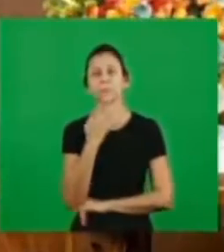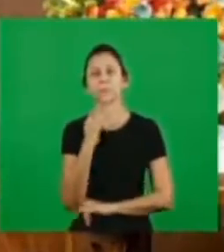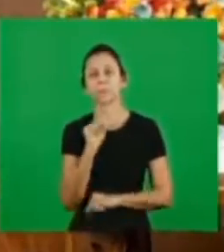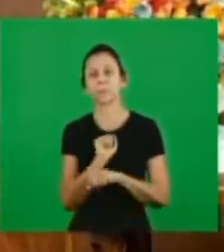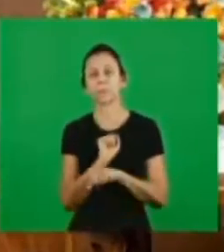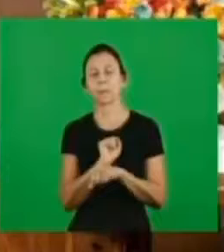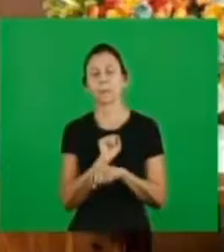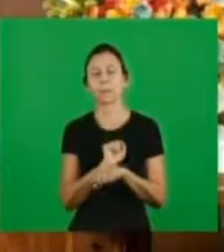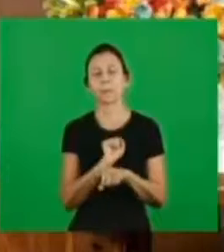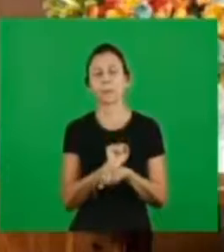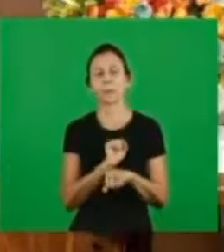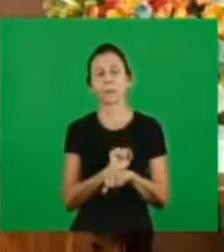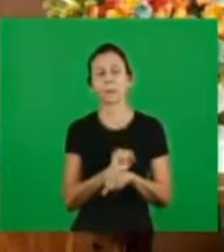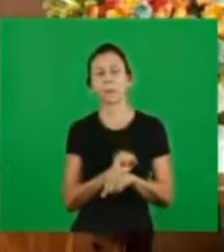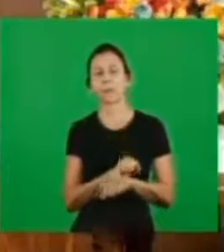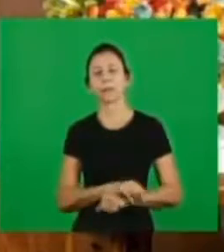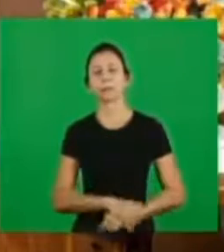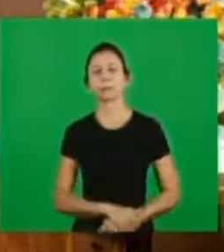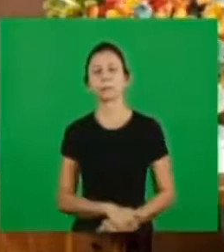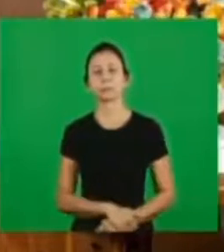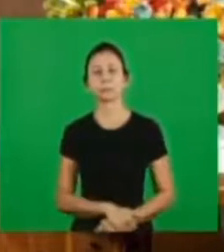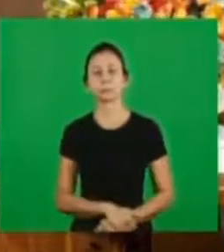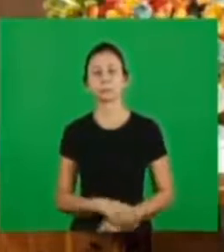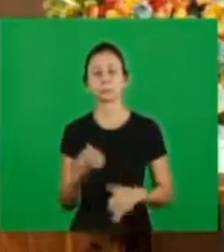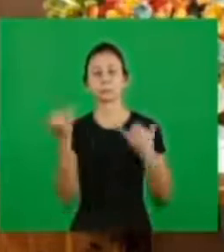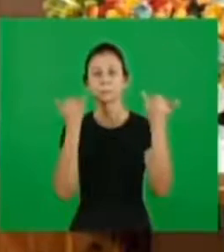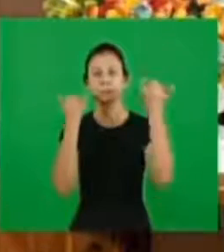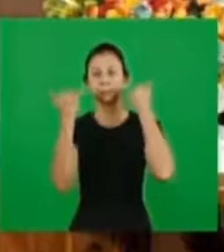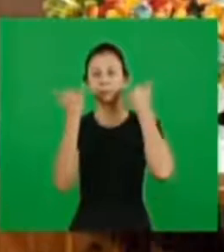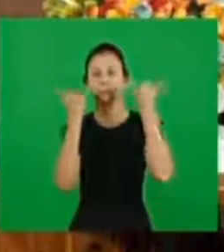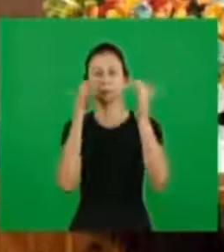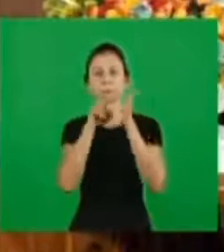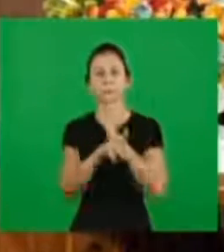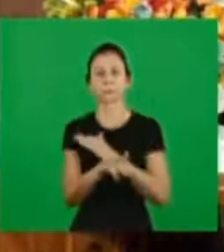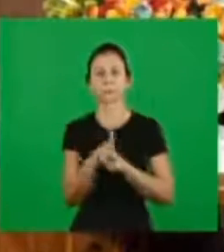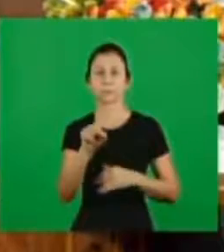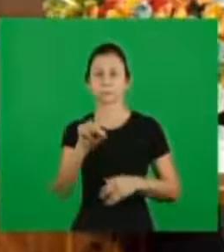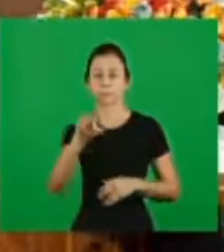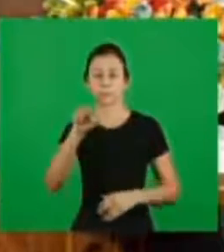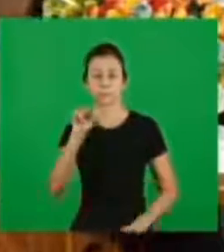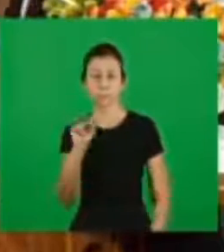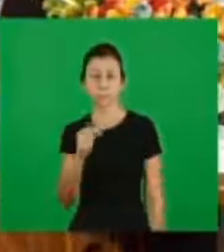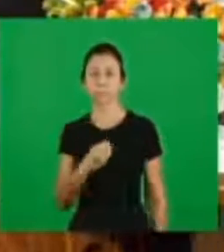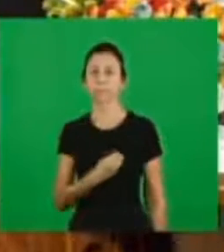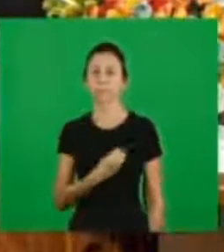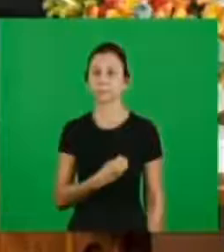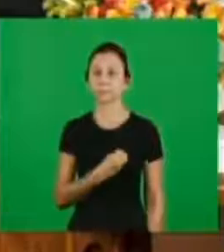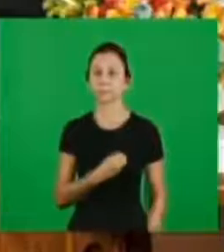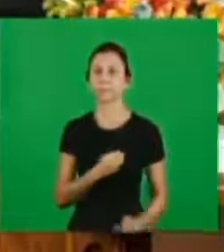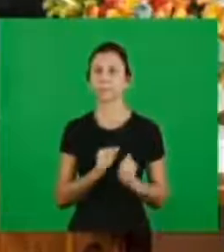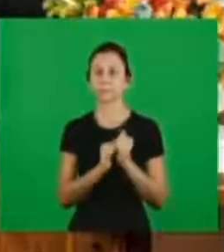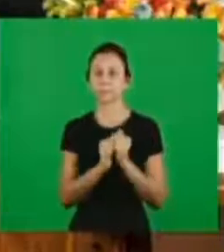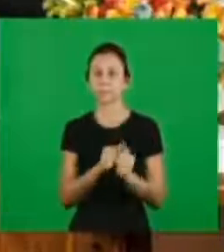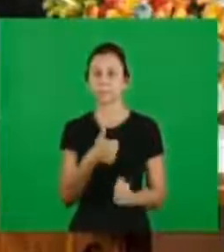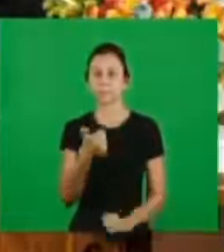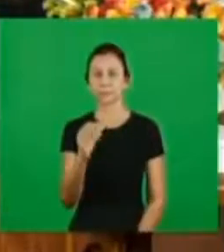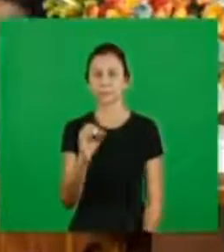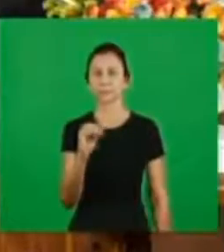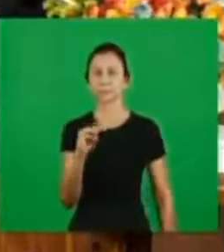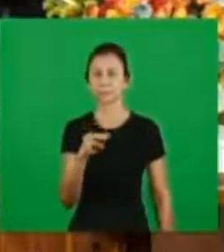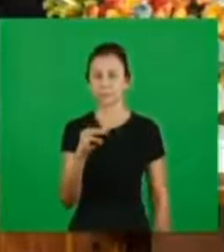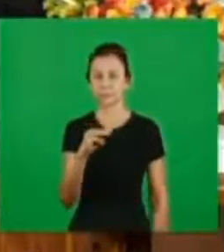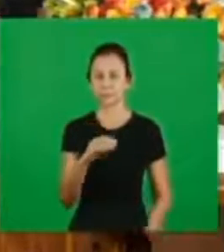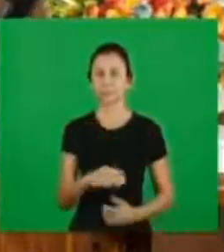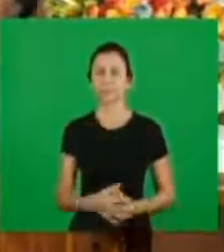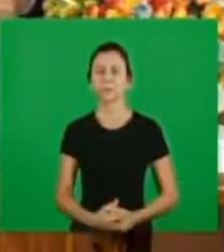So now the brethren will wait so we can have the answer to the question for those that chose to keep with